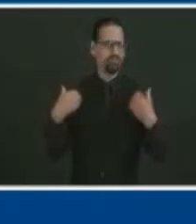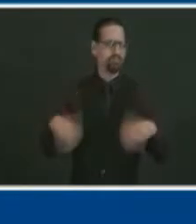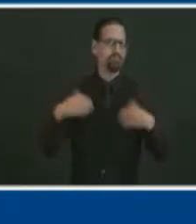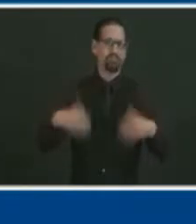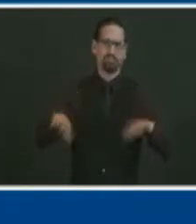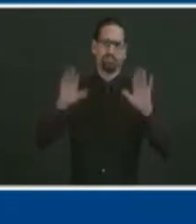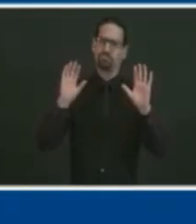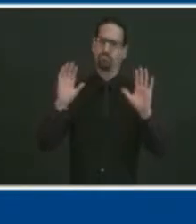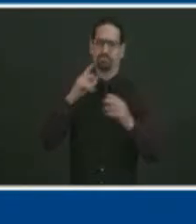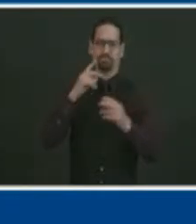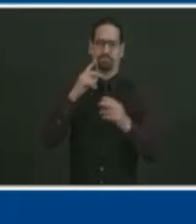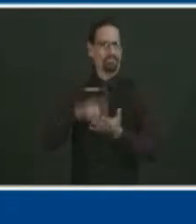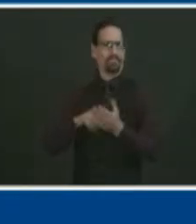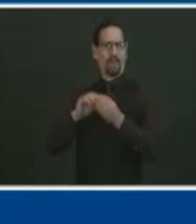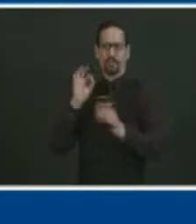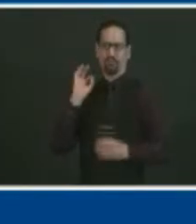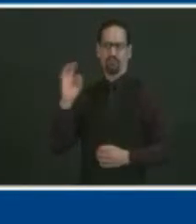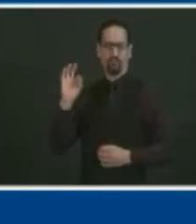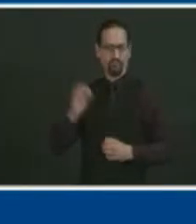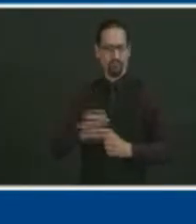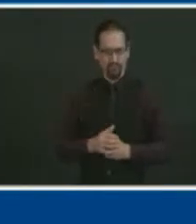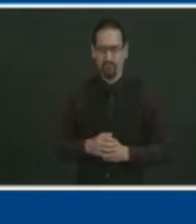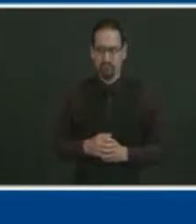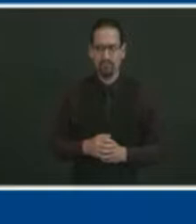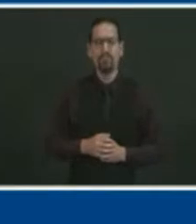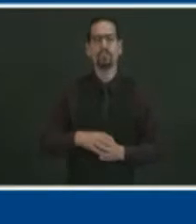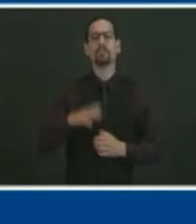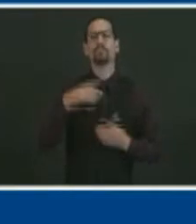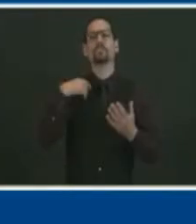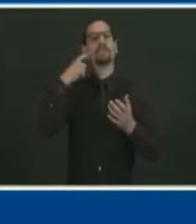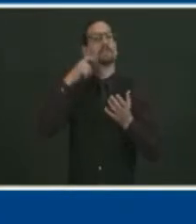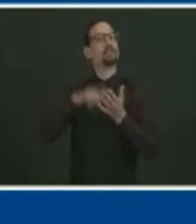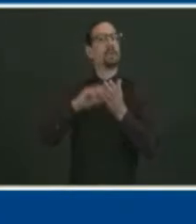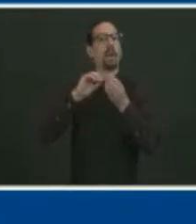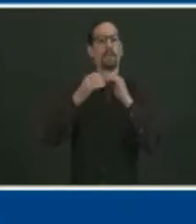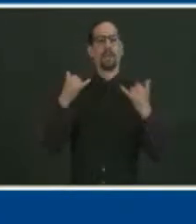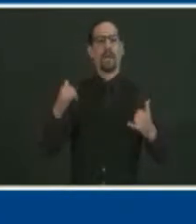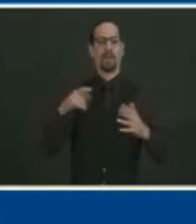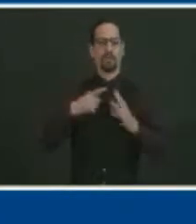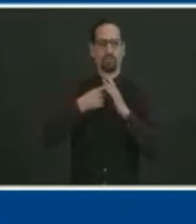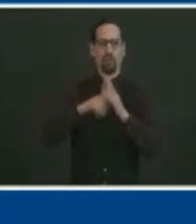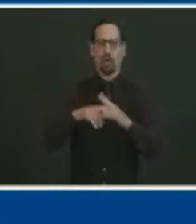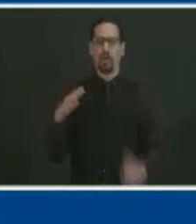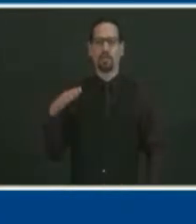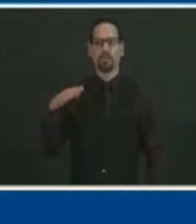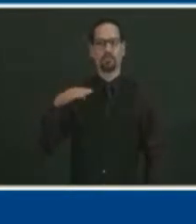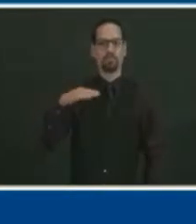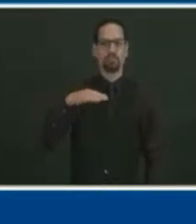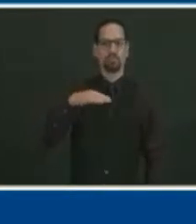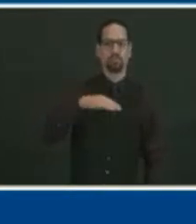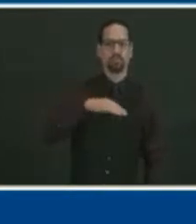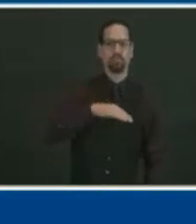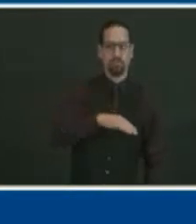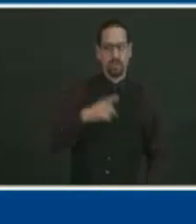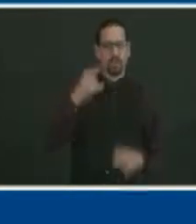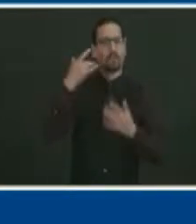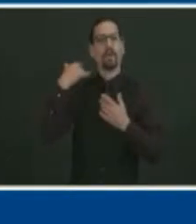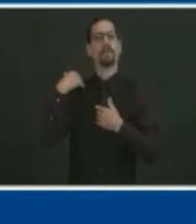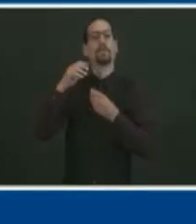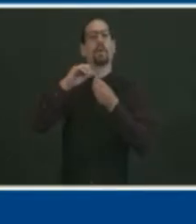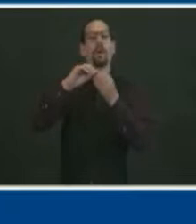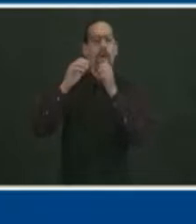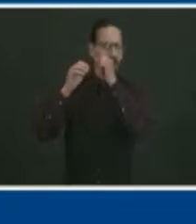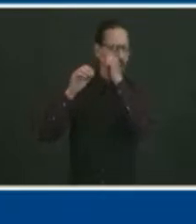confidence-inspiring set of information today. We've seen a pretty significant decrease in our